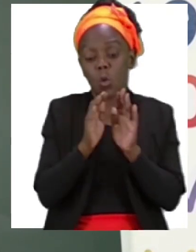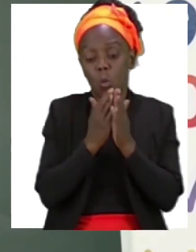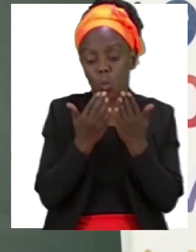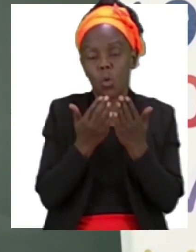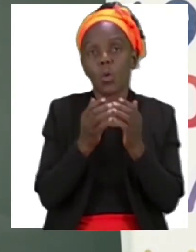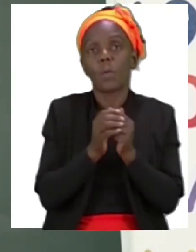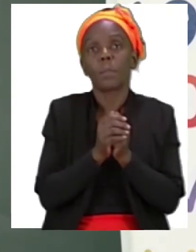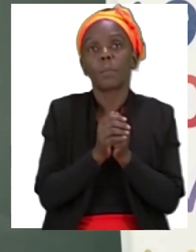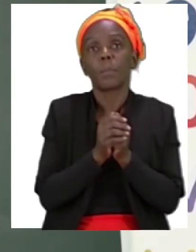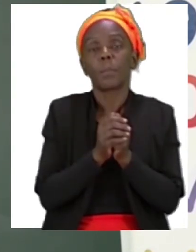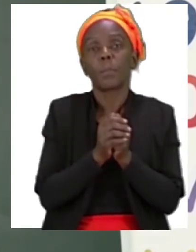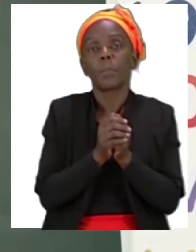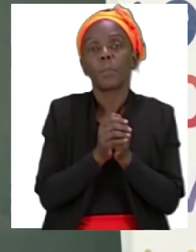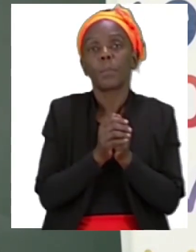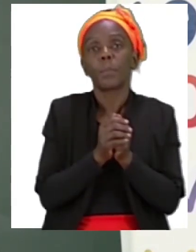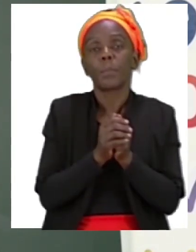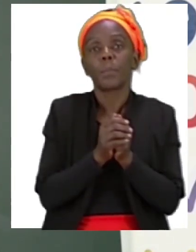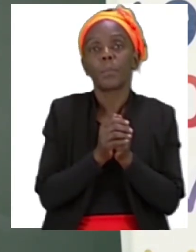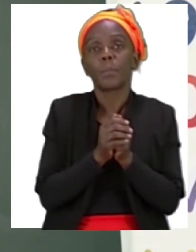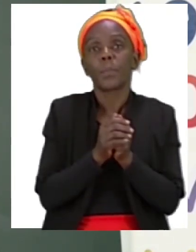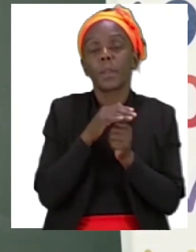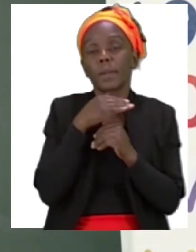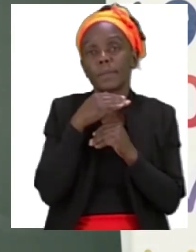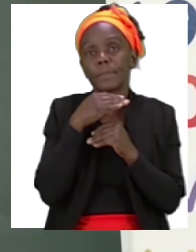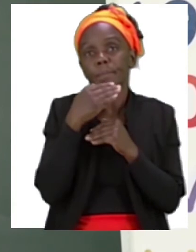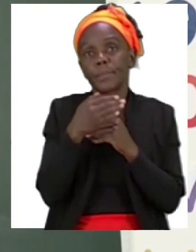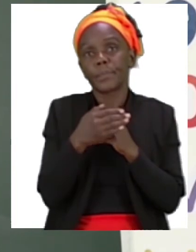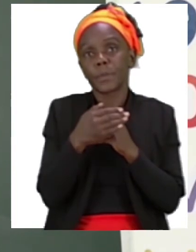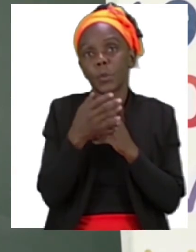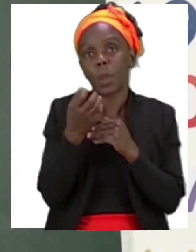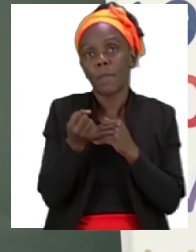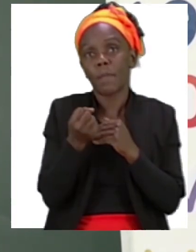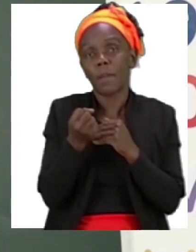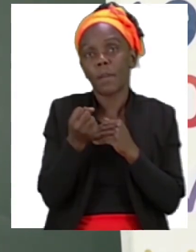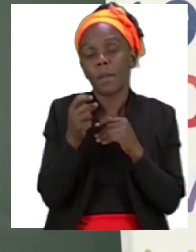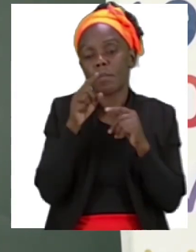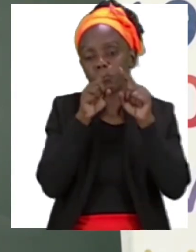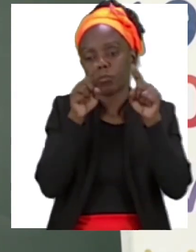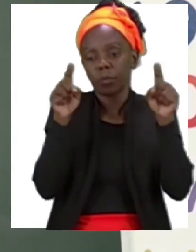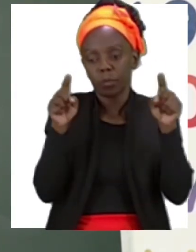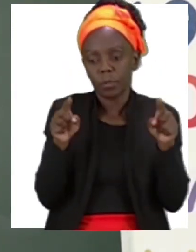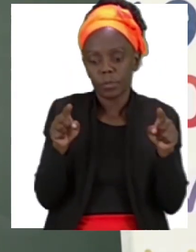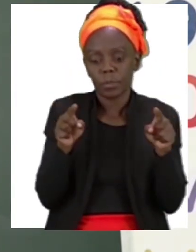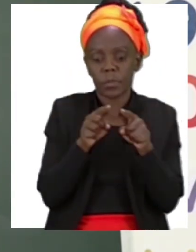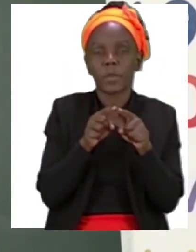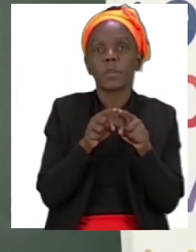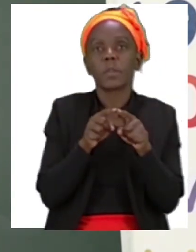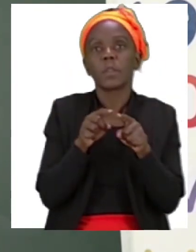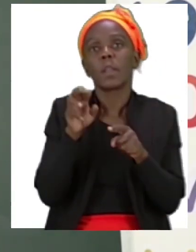circle. And then after that, we have our rectangle. Now